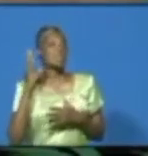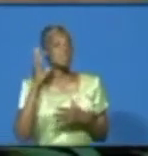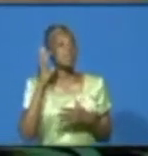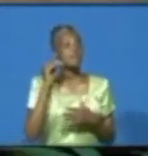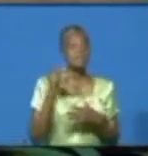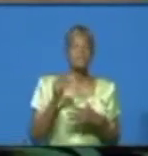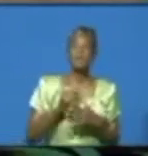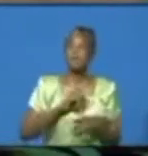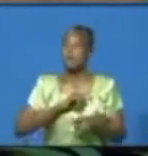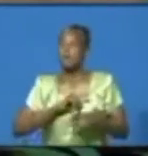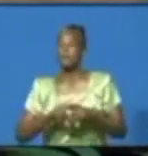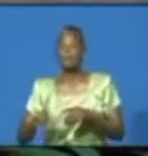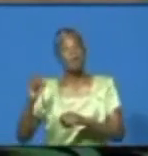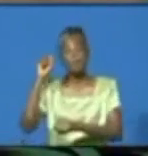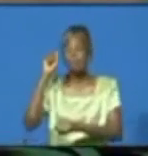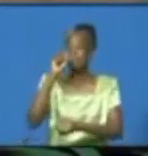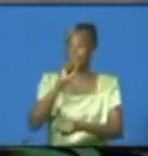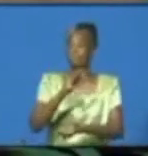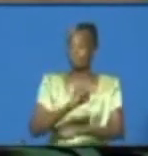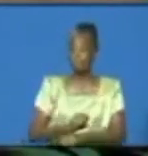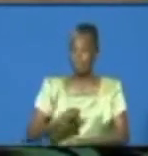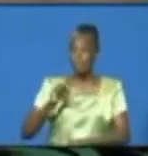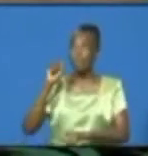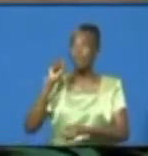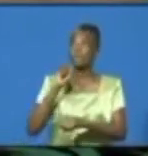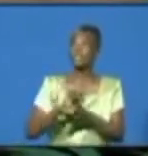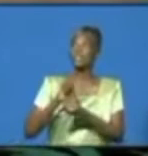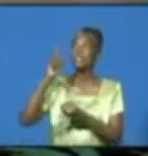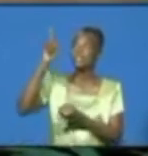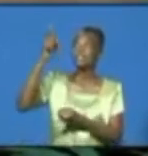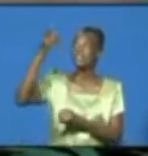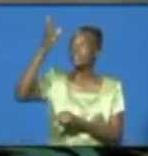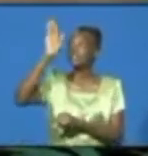But our toil does richly repay.